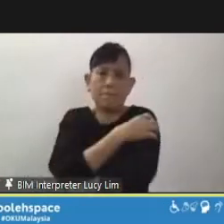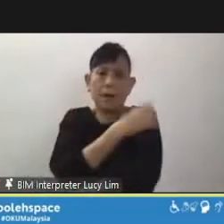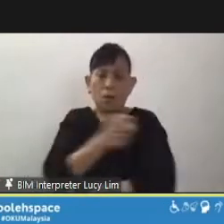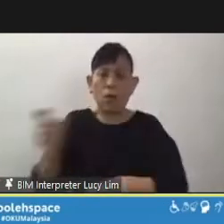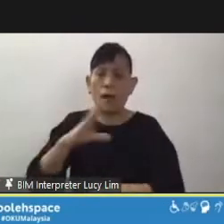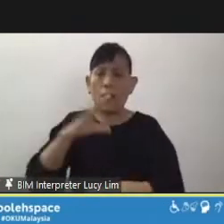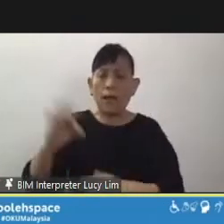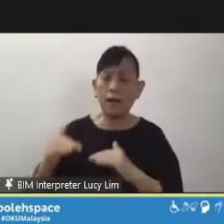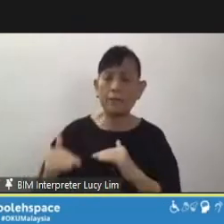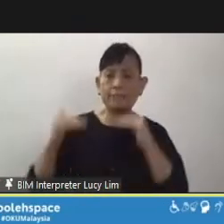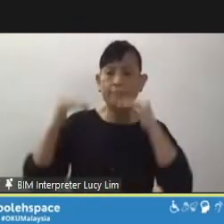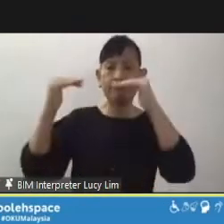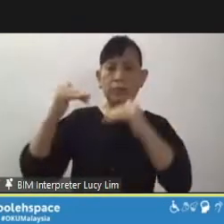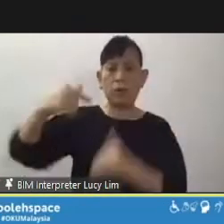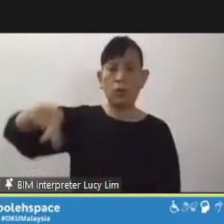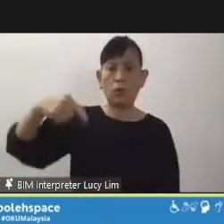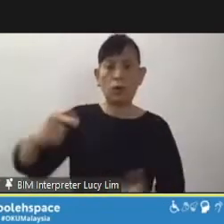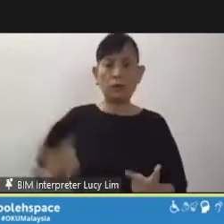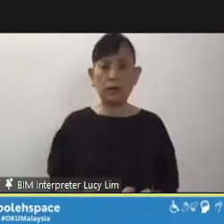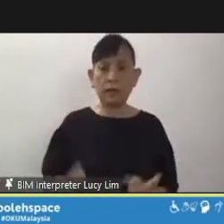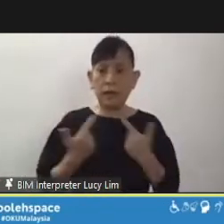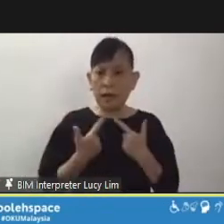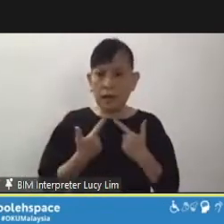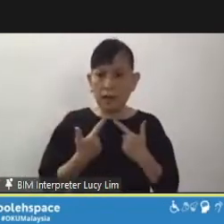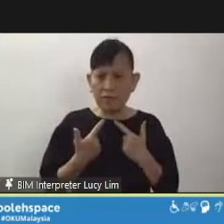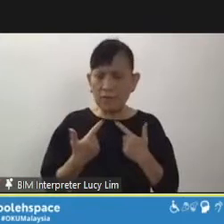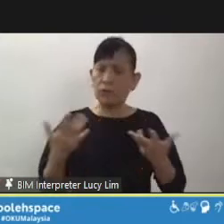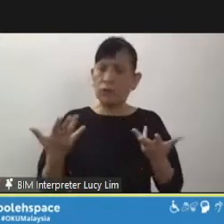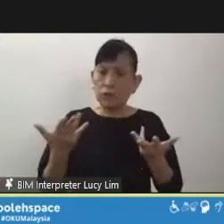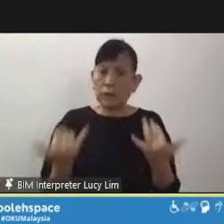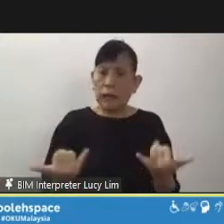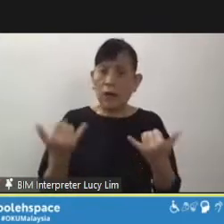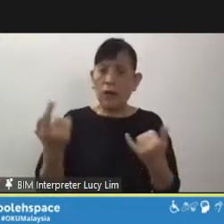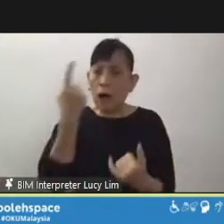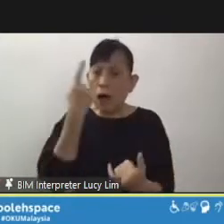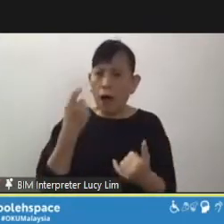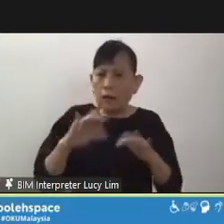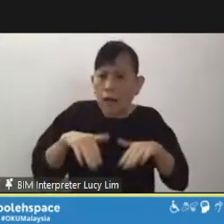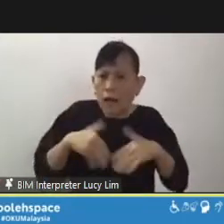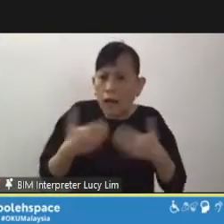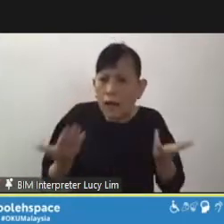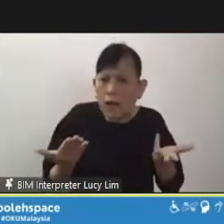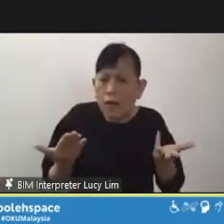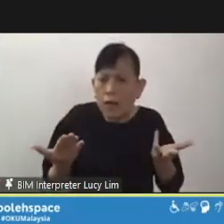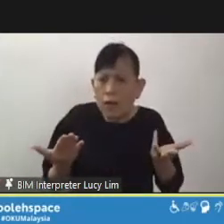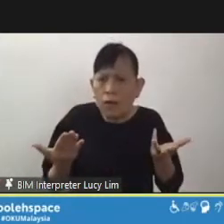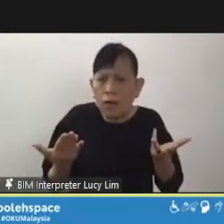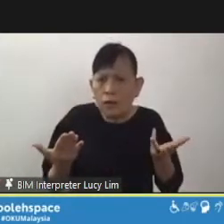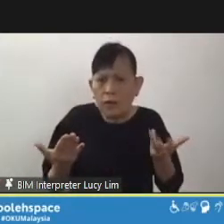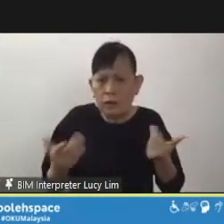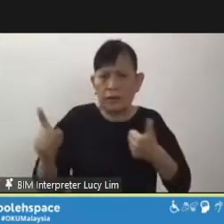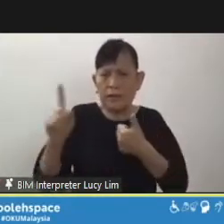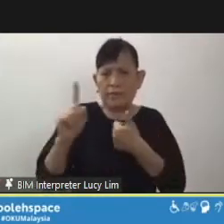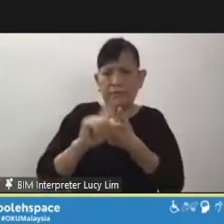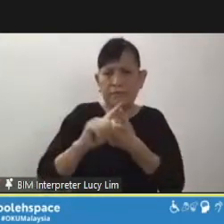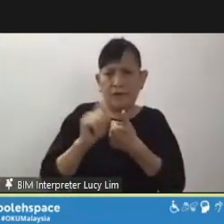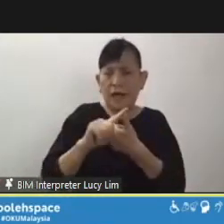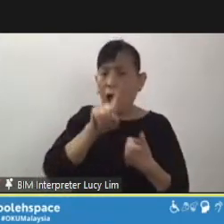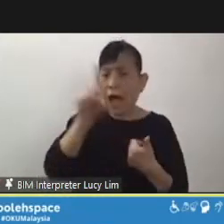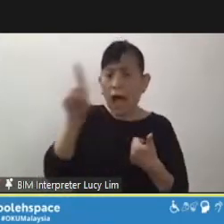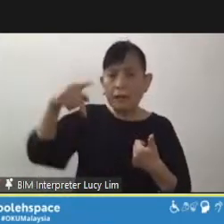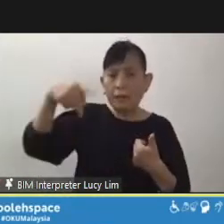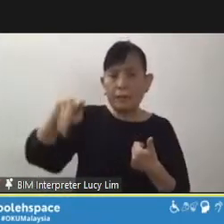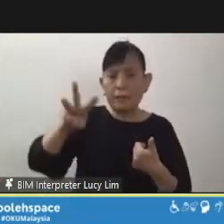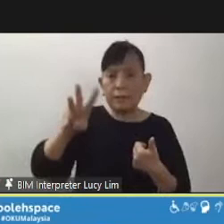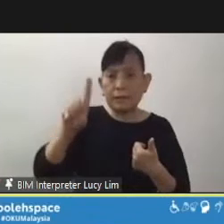life. How, you may ask? By making sure that you ask the persons with disabilities,